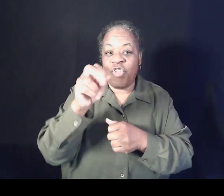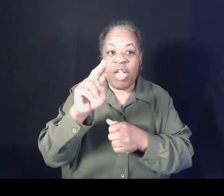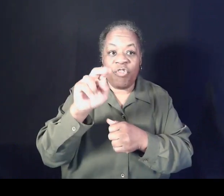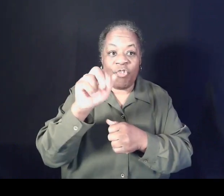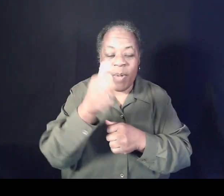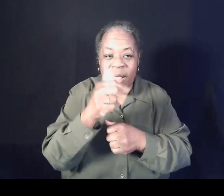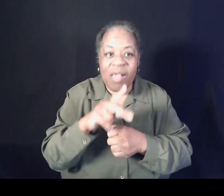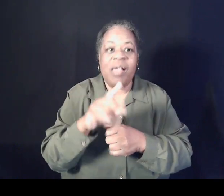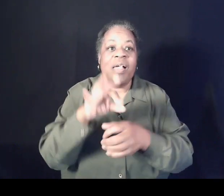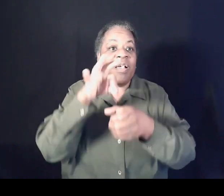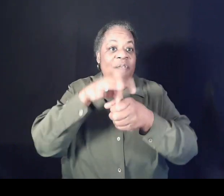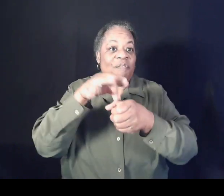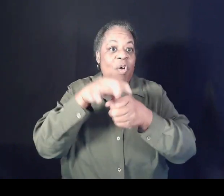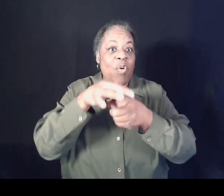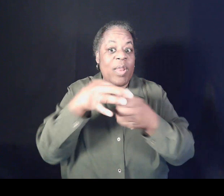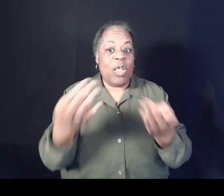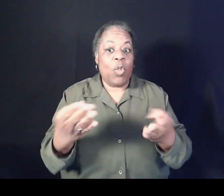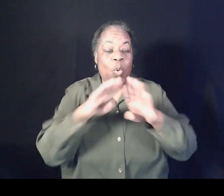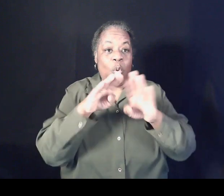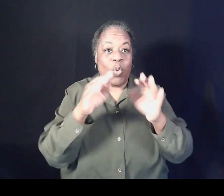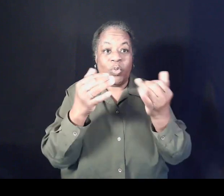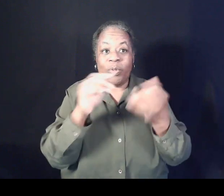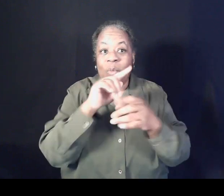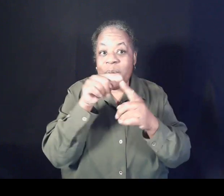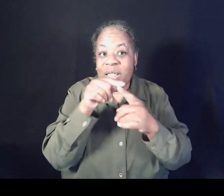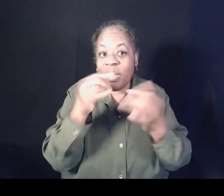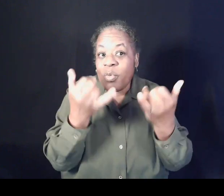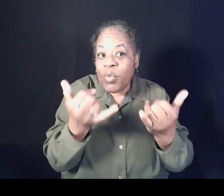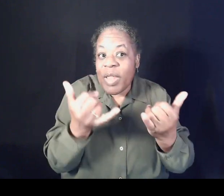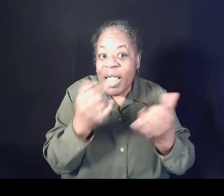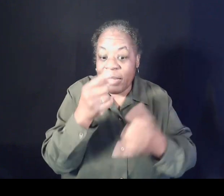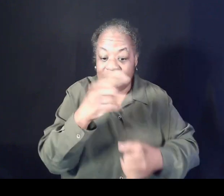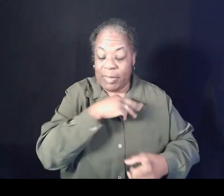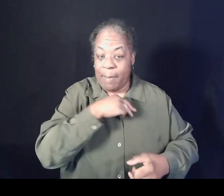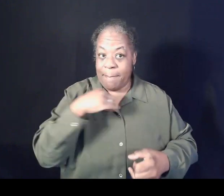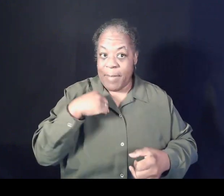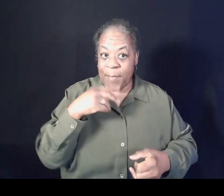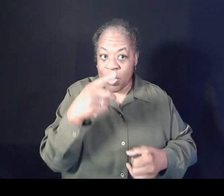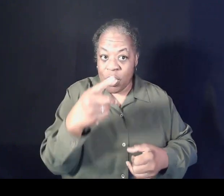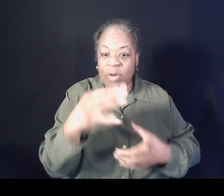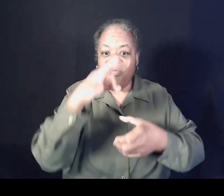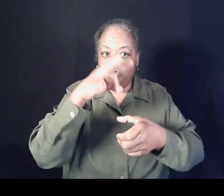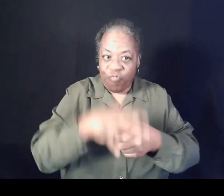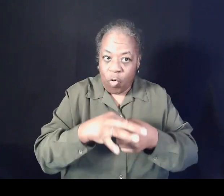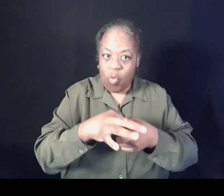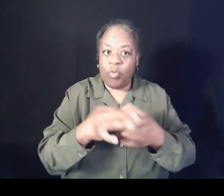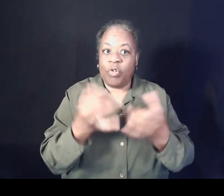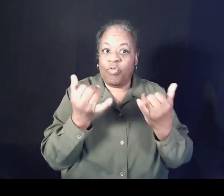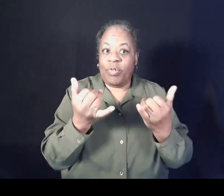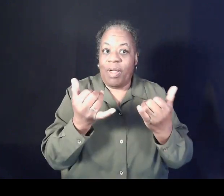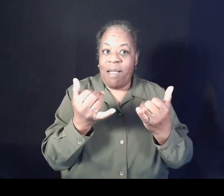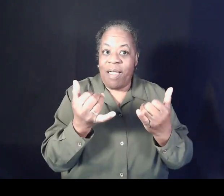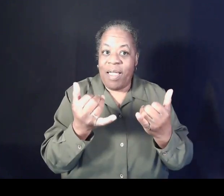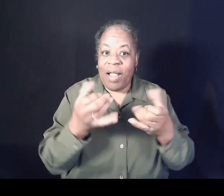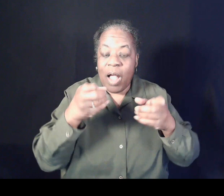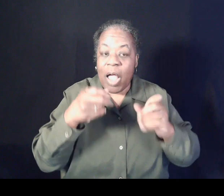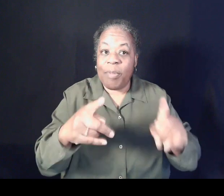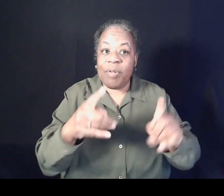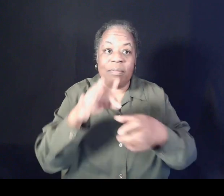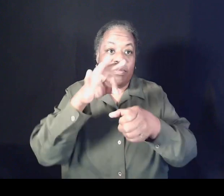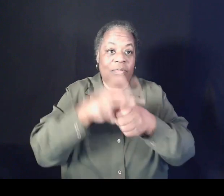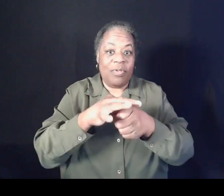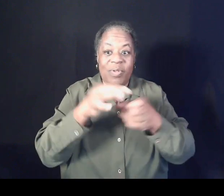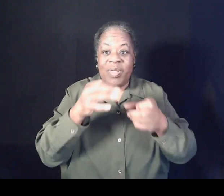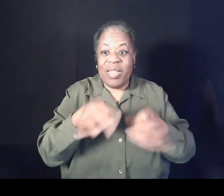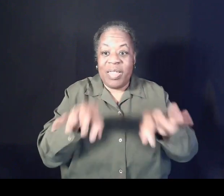senior pastor closes today. So if you are a member, please vote by the end of today. And opportunities to vote in important moments in our church like